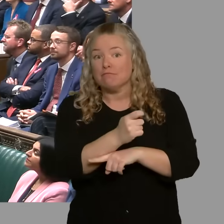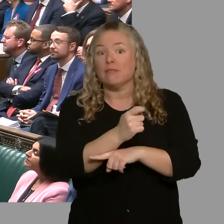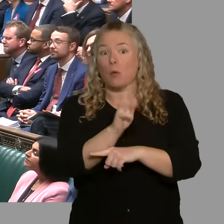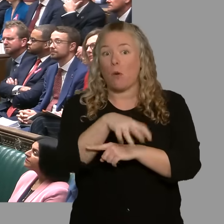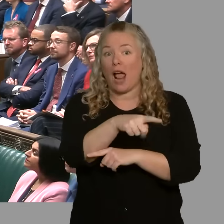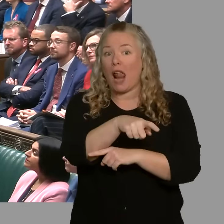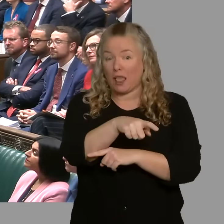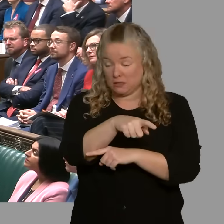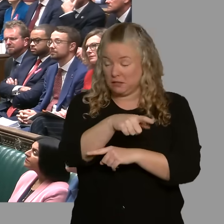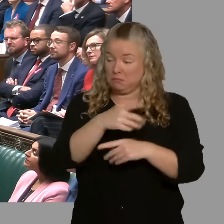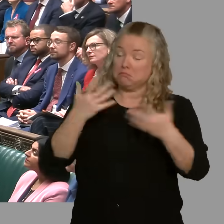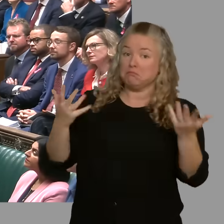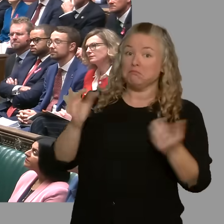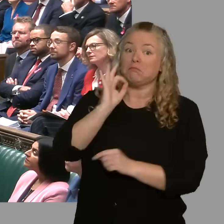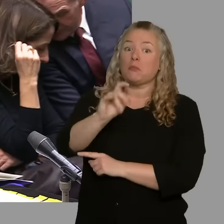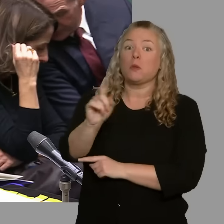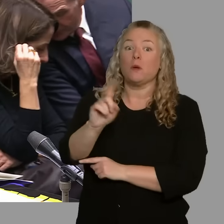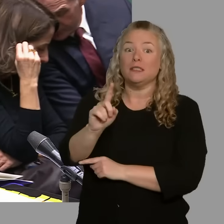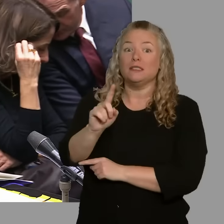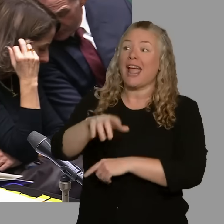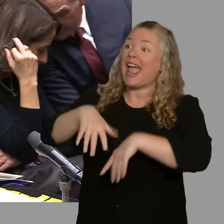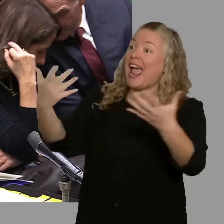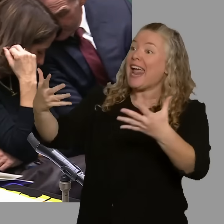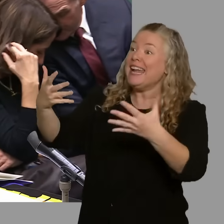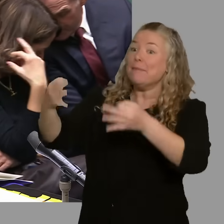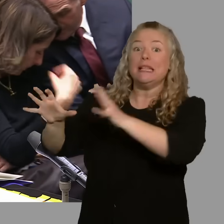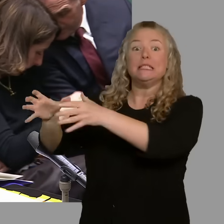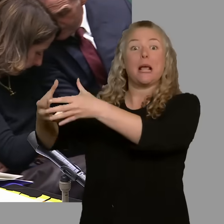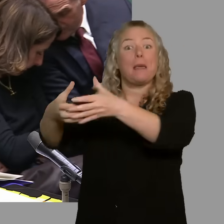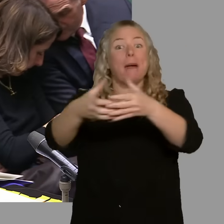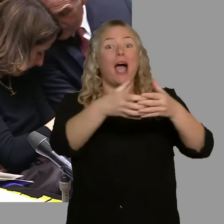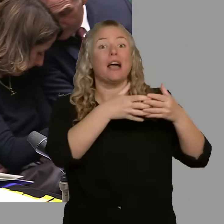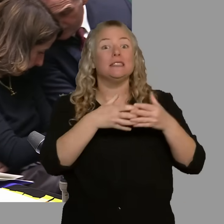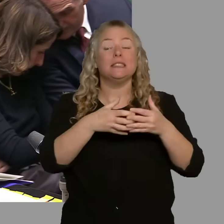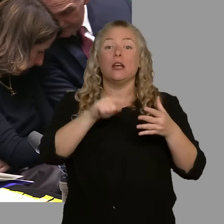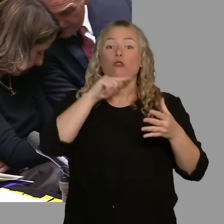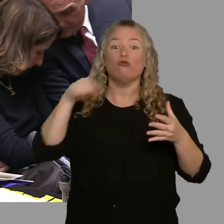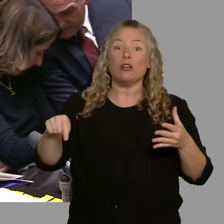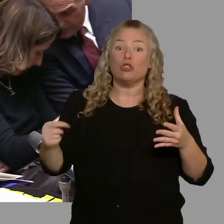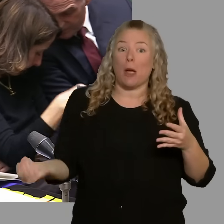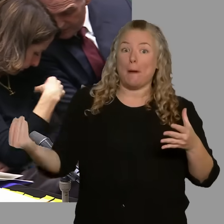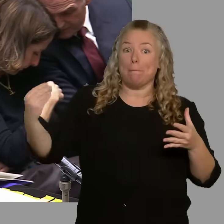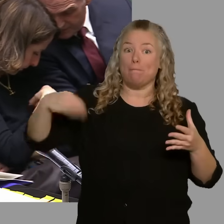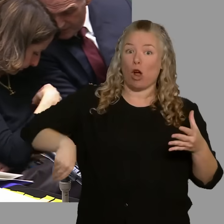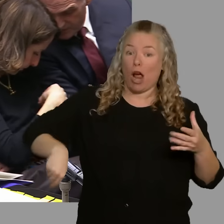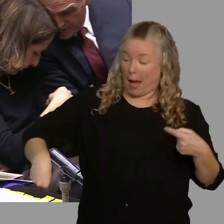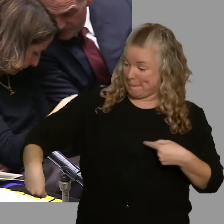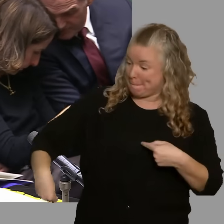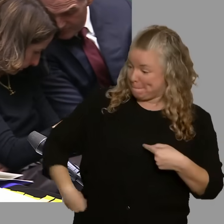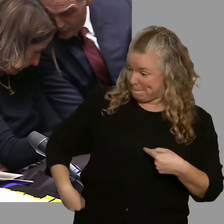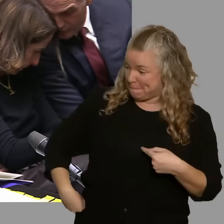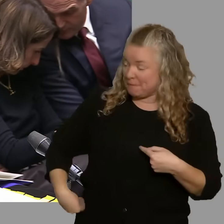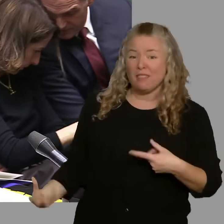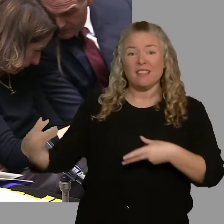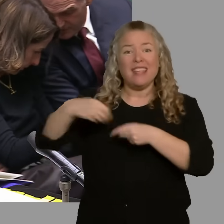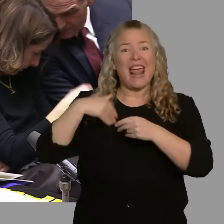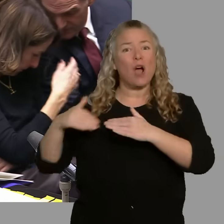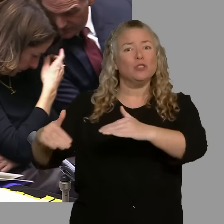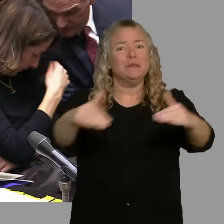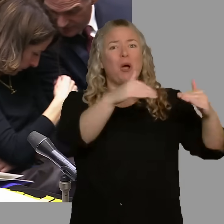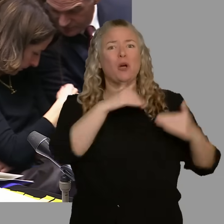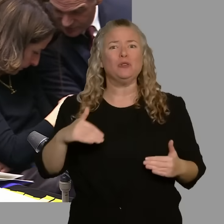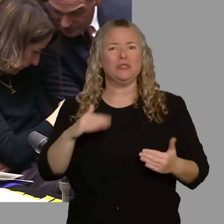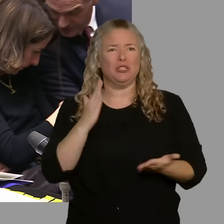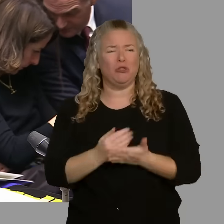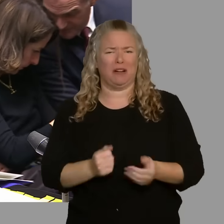Mr. Speaker, Labour is introducing an elections bill to protect our democracy from foreign interference. But look at Reform. The member